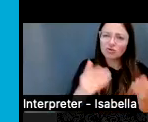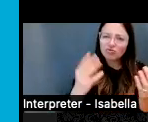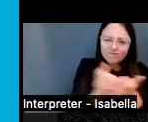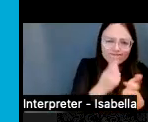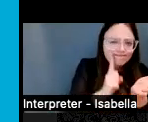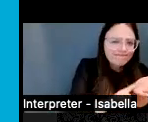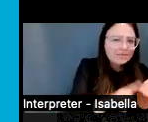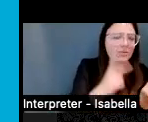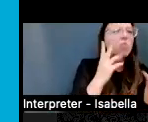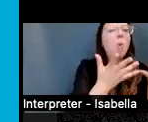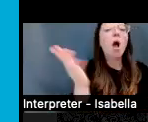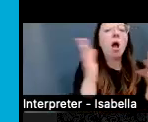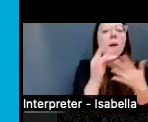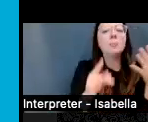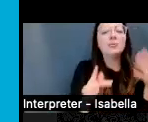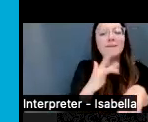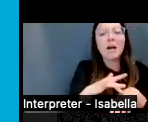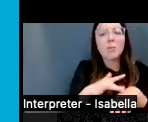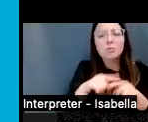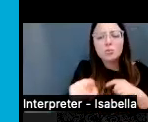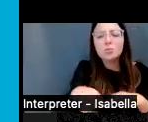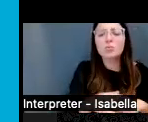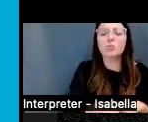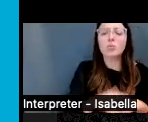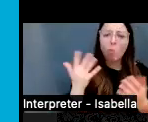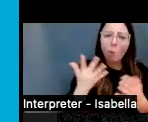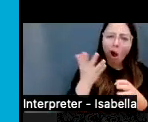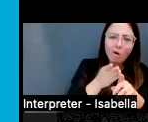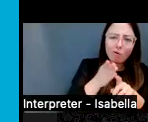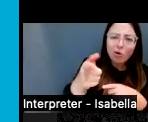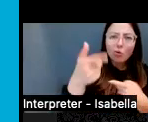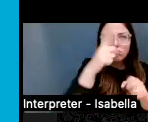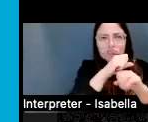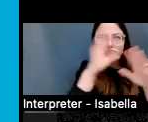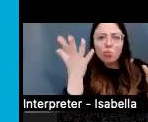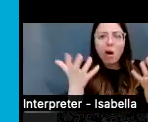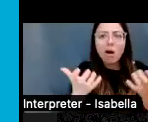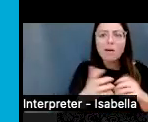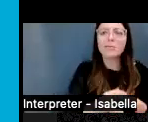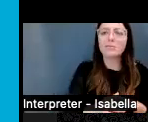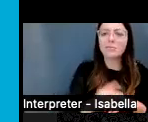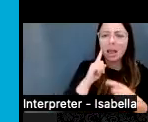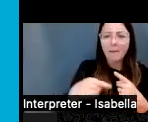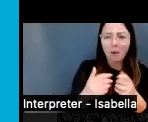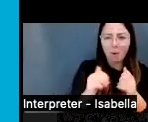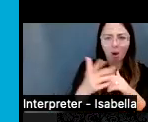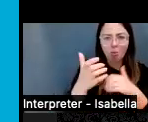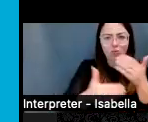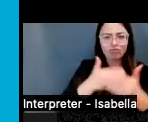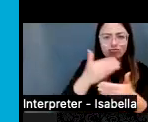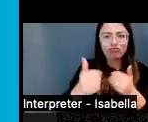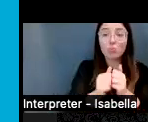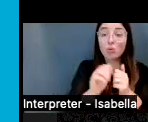you, what careers you might be interested in, so that you can make an informed decision about how you want to proceed with your services. And, that